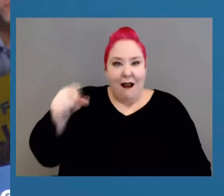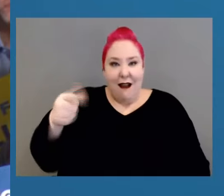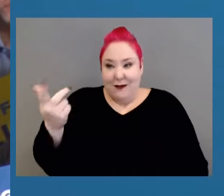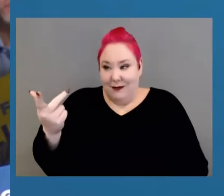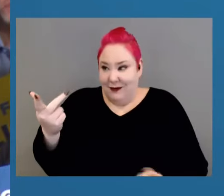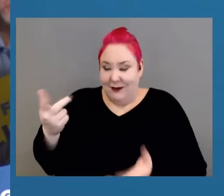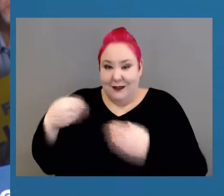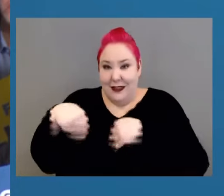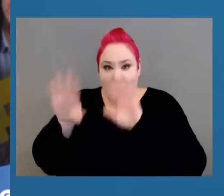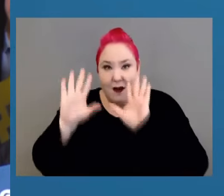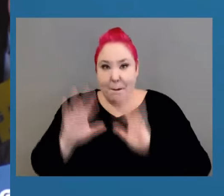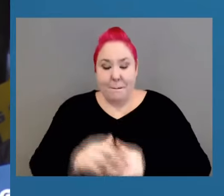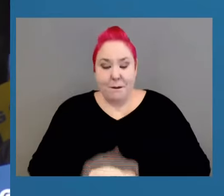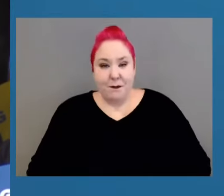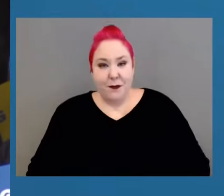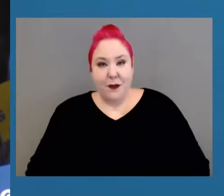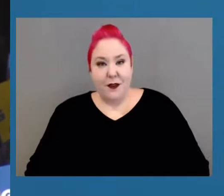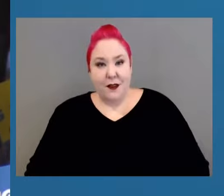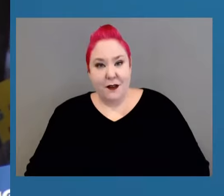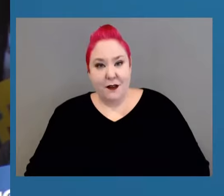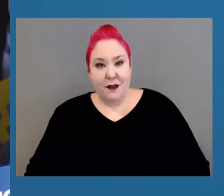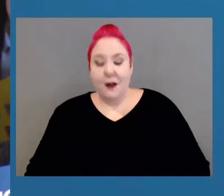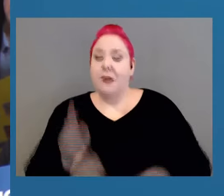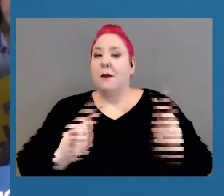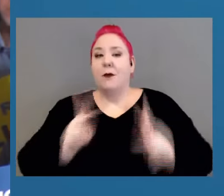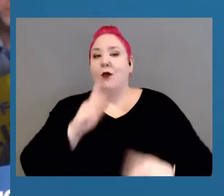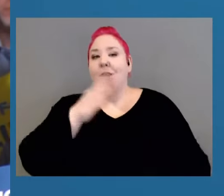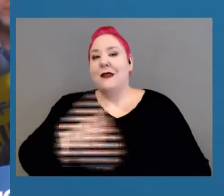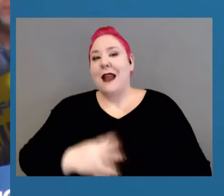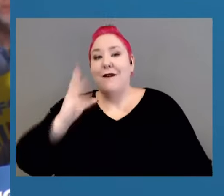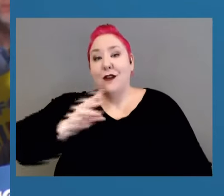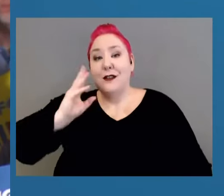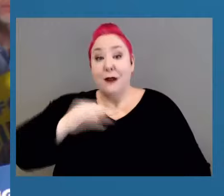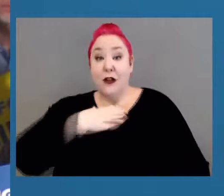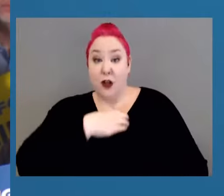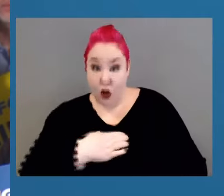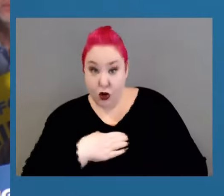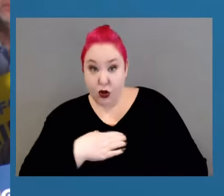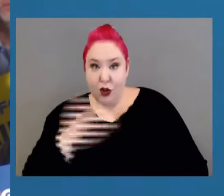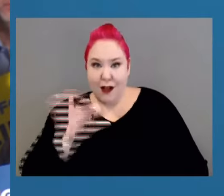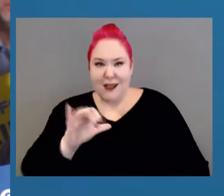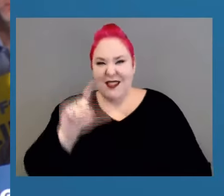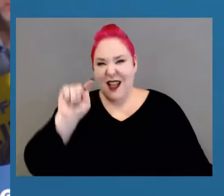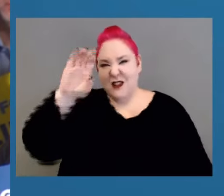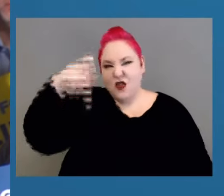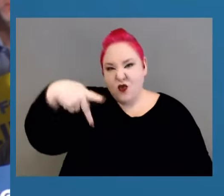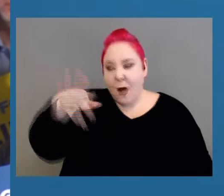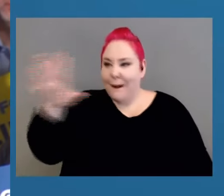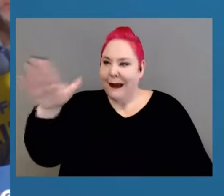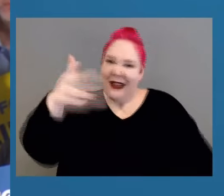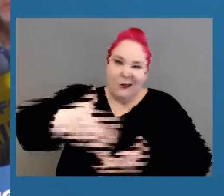People who have never gone hungry, like Trump and his billionaire best friends,